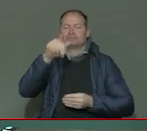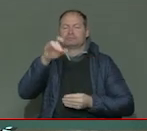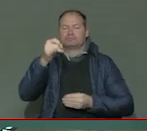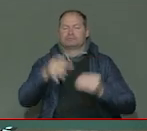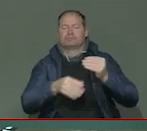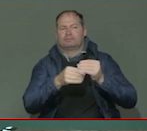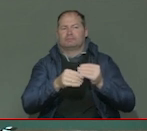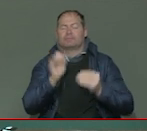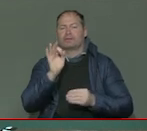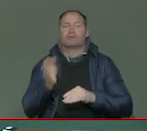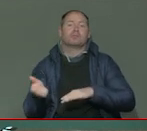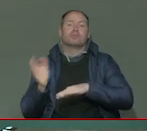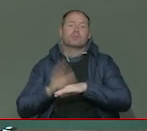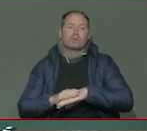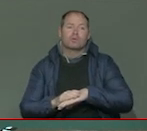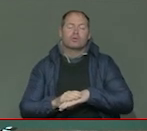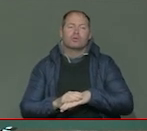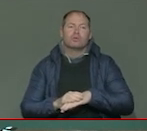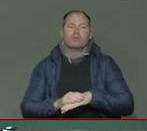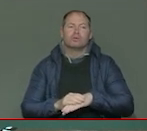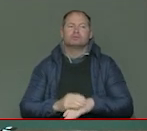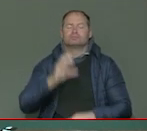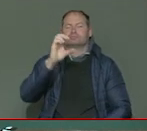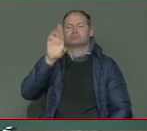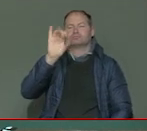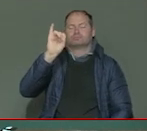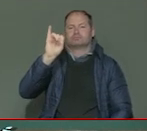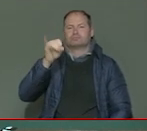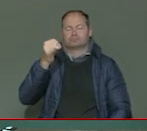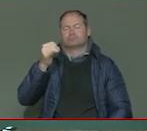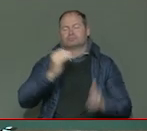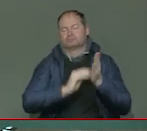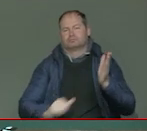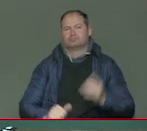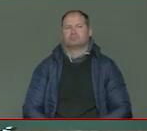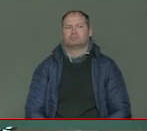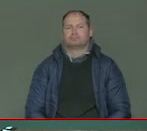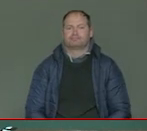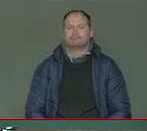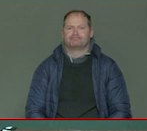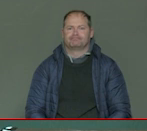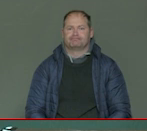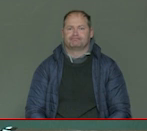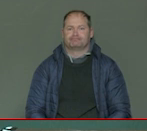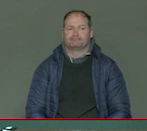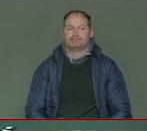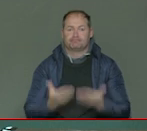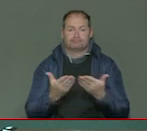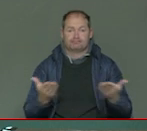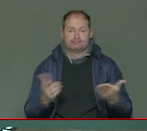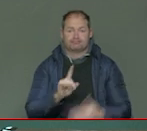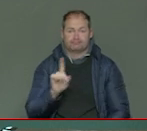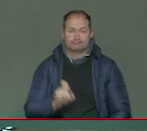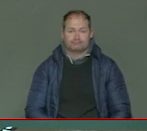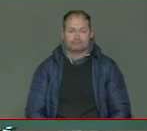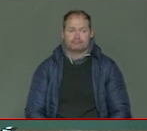much, we subtract in the CRJ. All right. Questions? So next